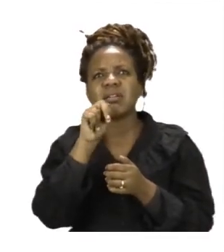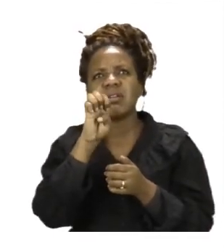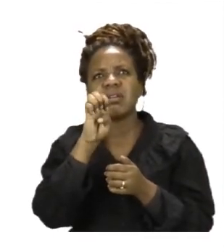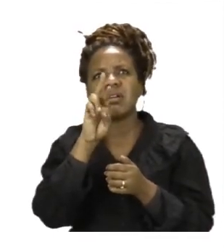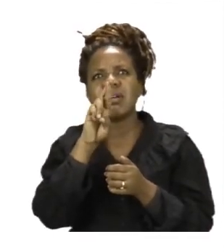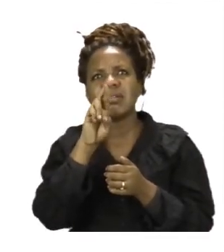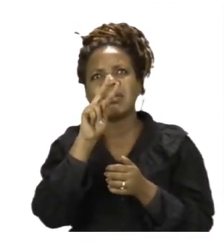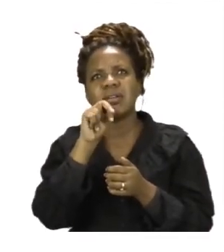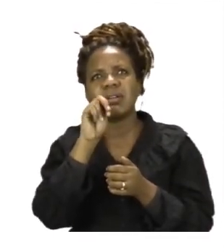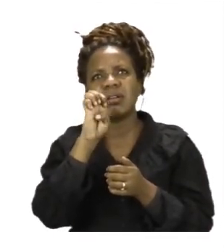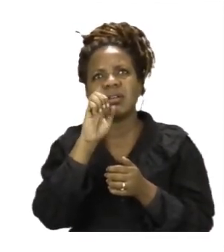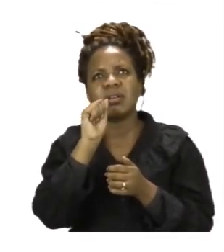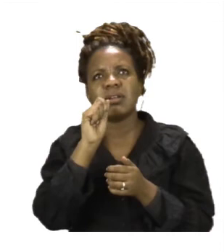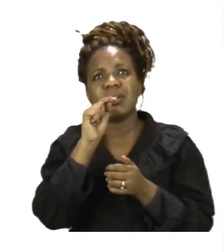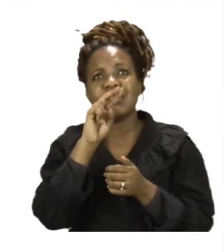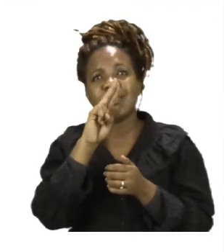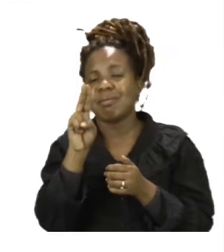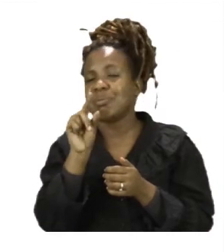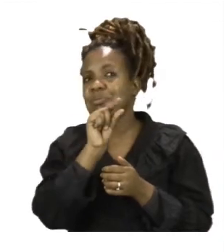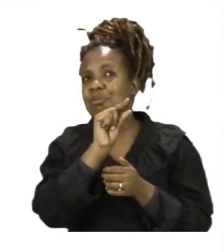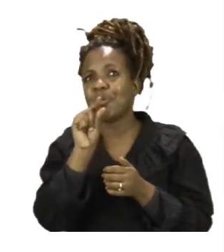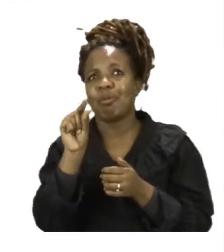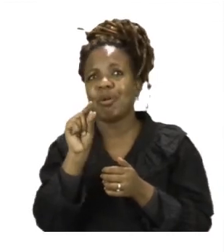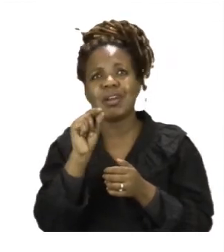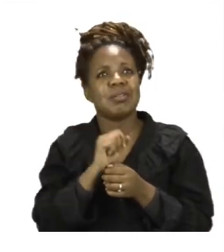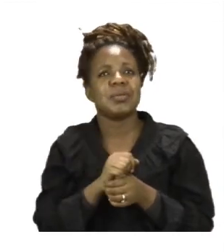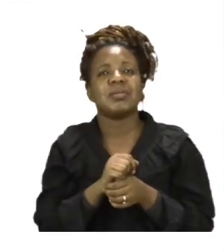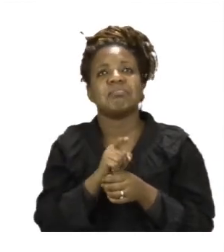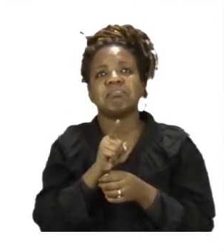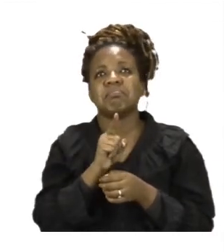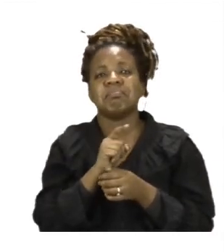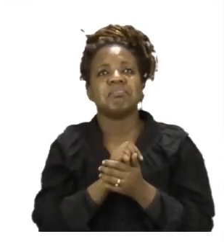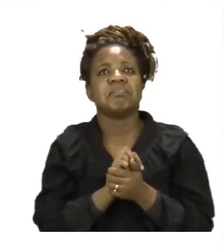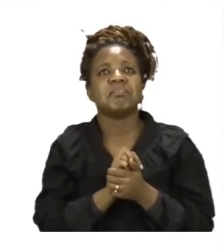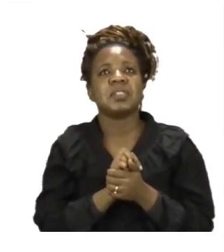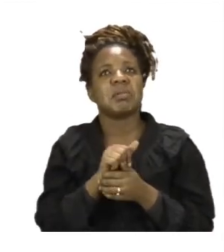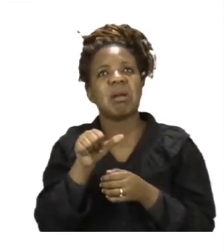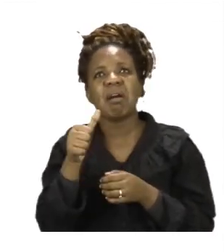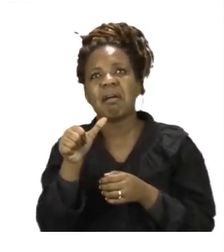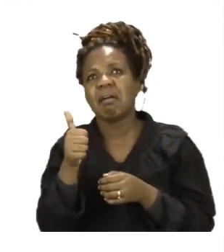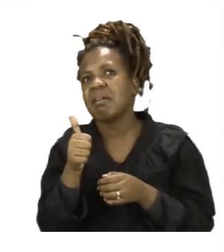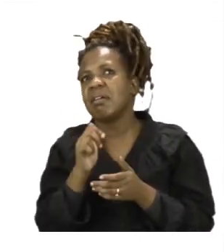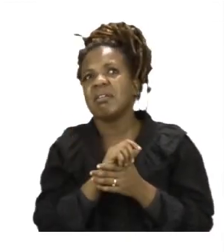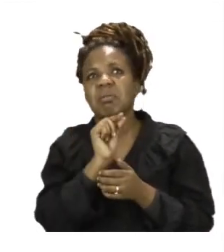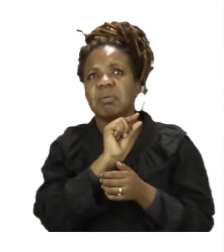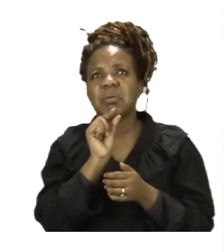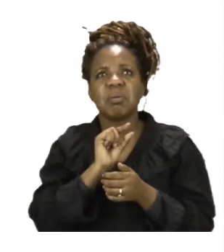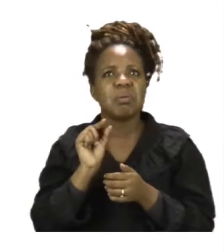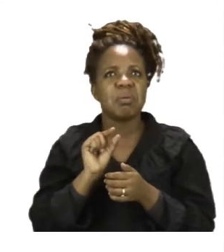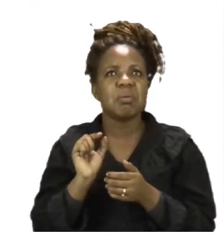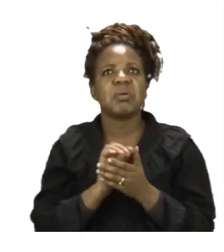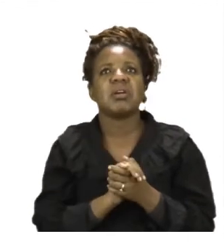Underneath. That is one of the big words that you're going to come across. But the rest of the words I'm sure you have seen or